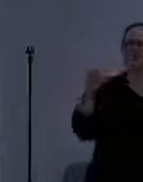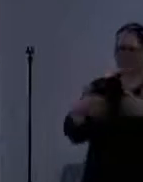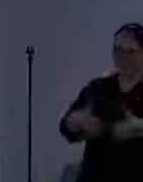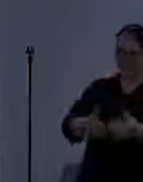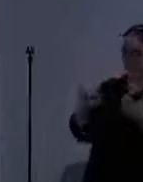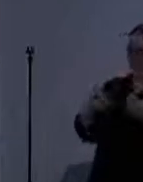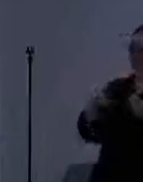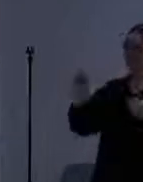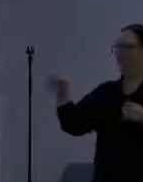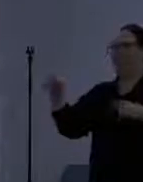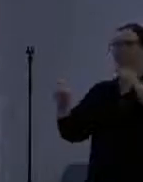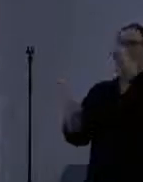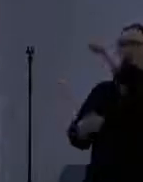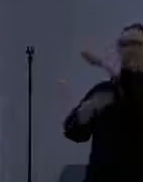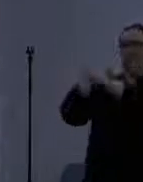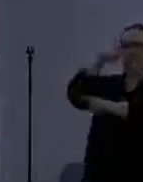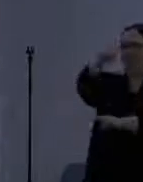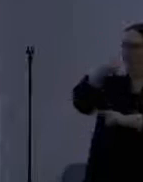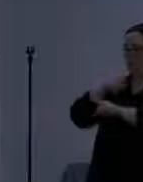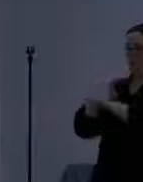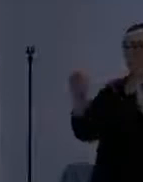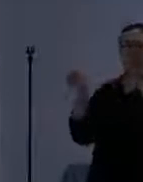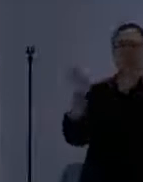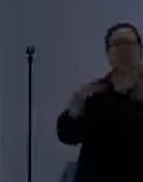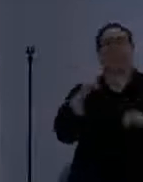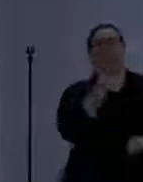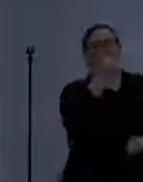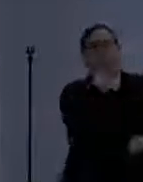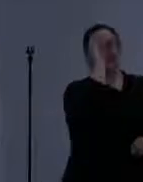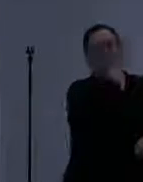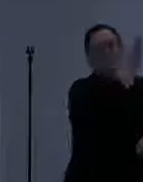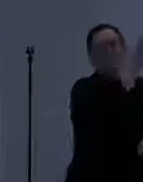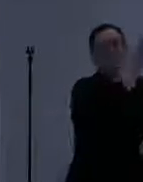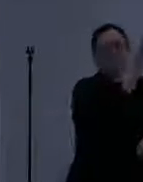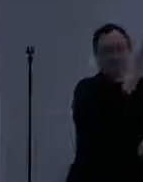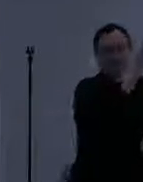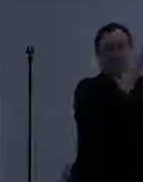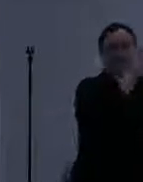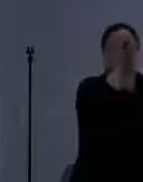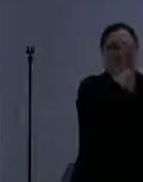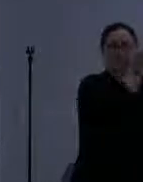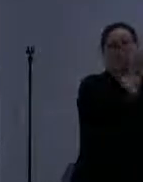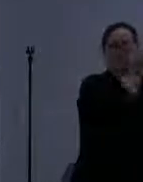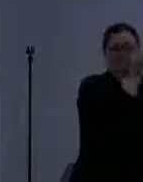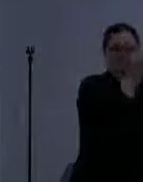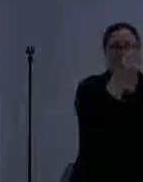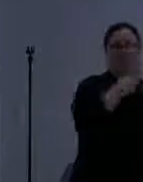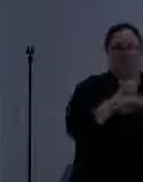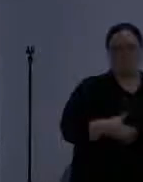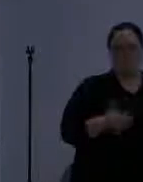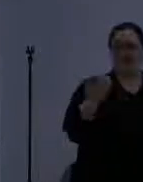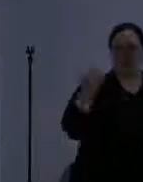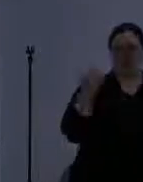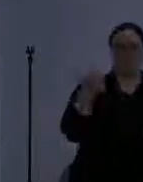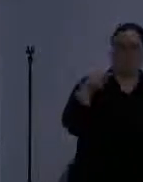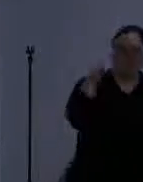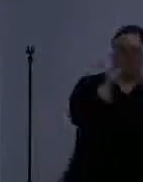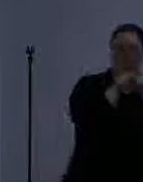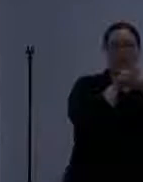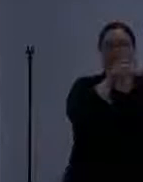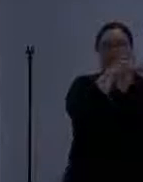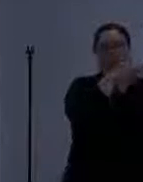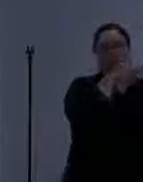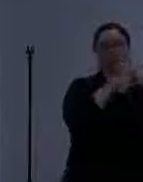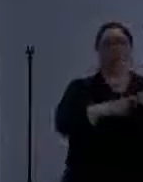intelligence gathering that we've got to know whether a provider is doing the right thing, and that it's the same body, the Quality